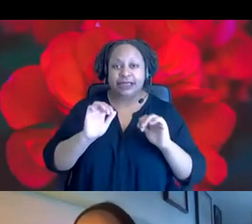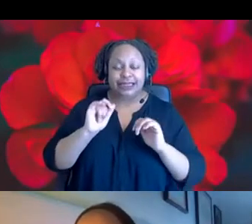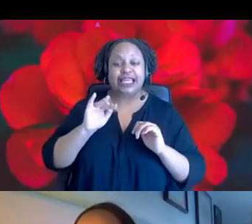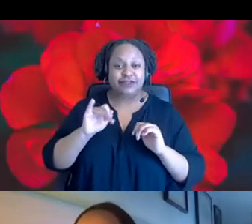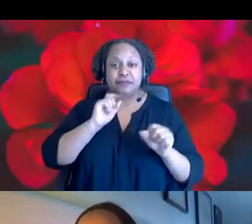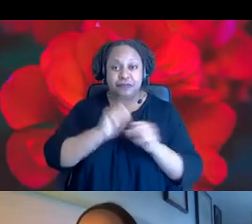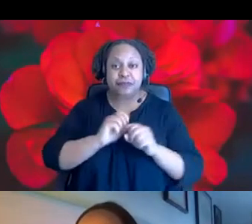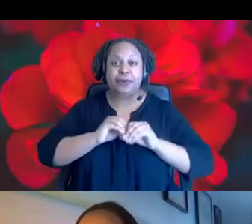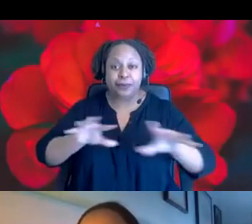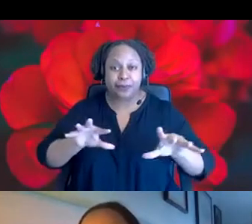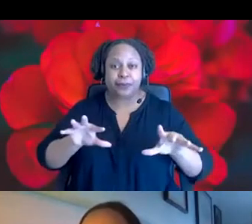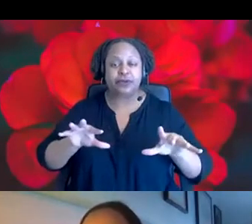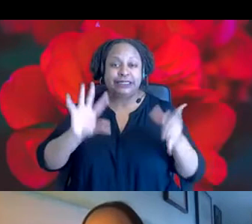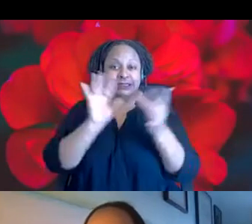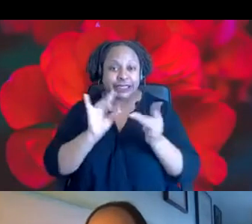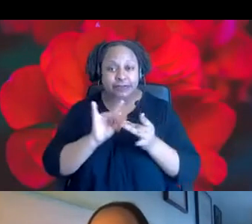and manifest it?